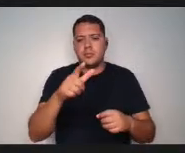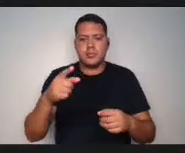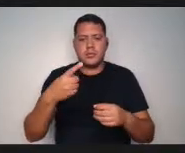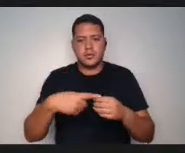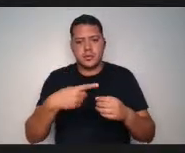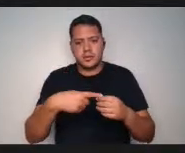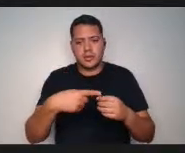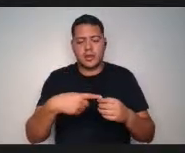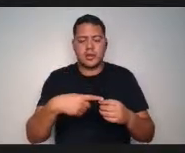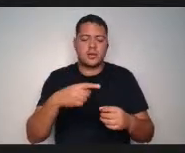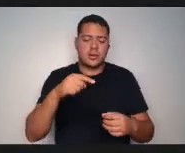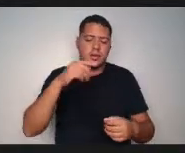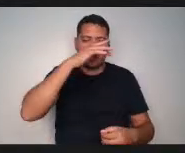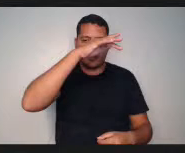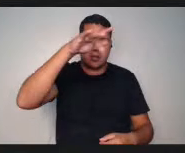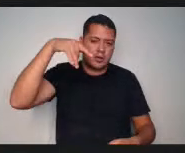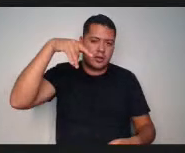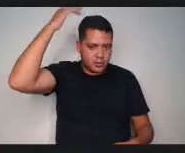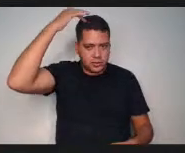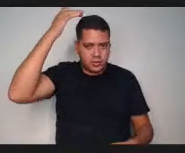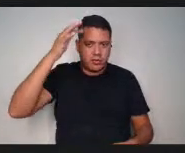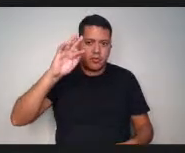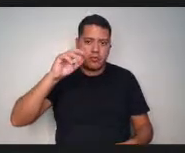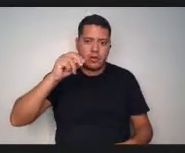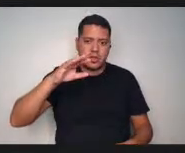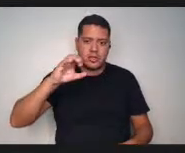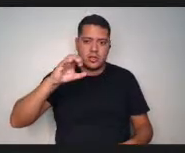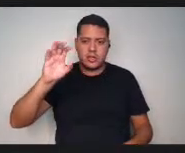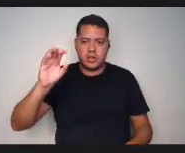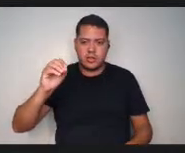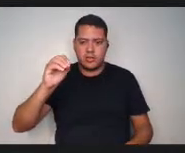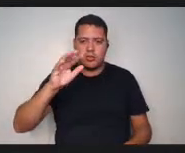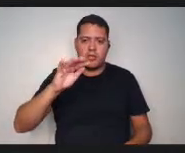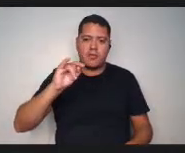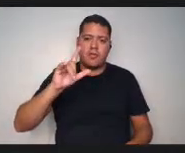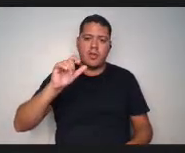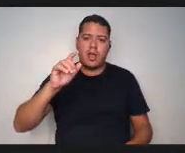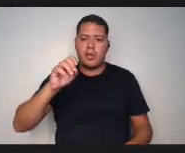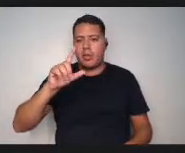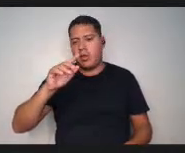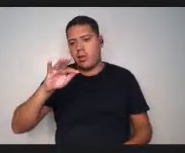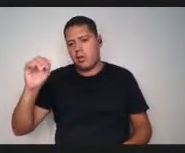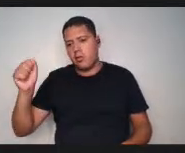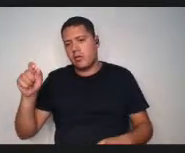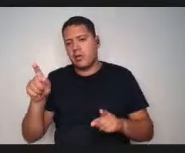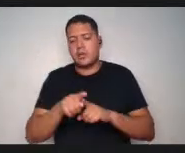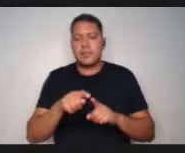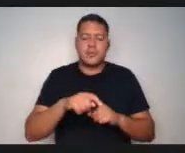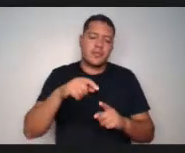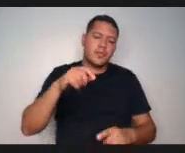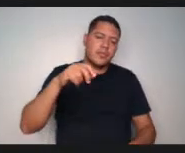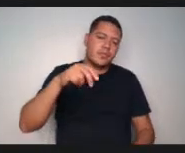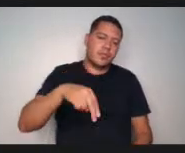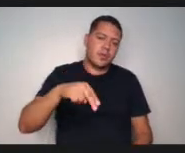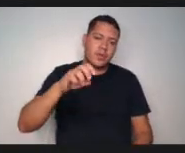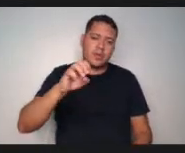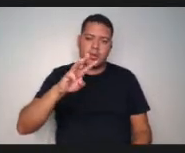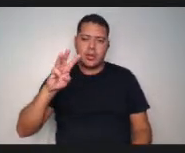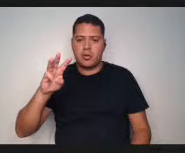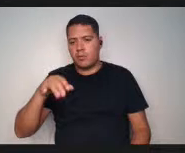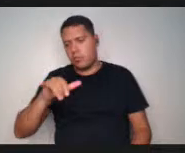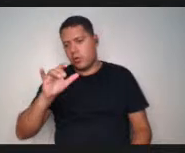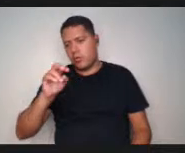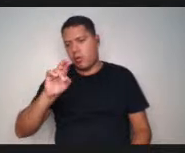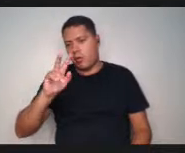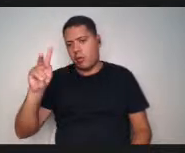Washington, D.C., Milwaukee, New York City, etc., they were able to all create laws requiring paid sick